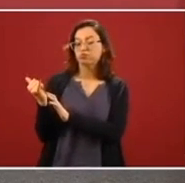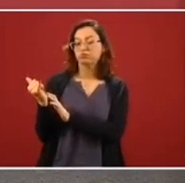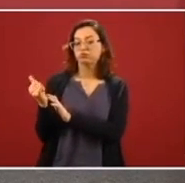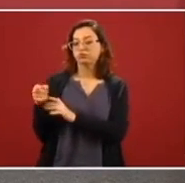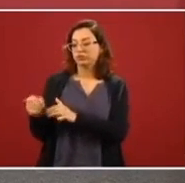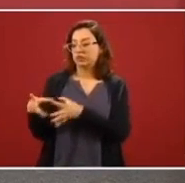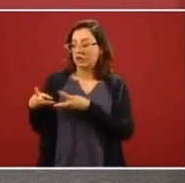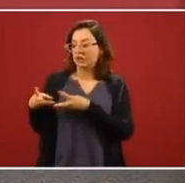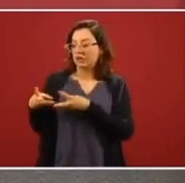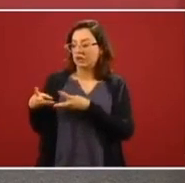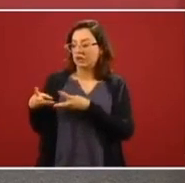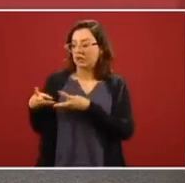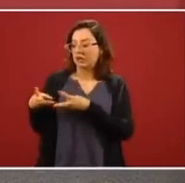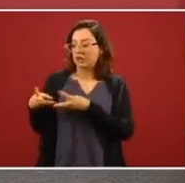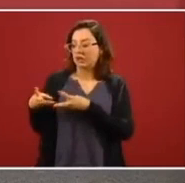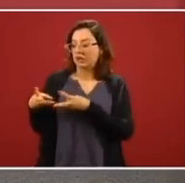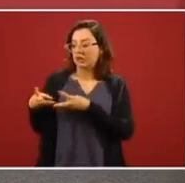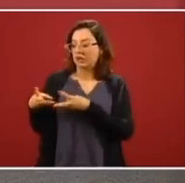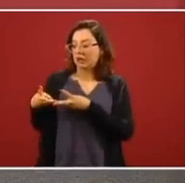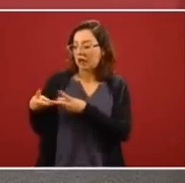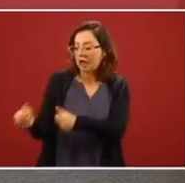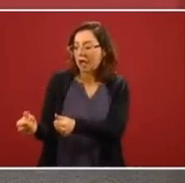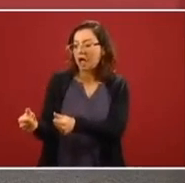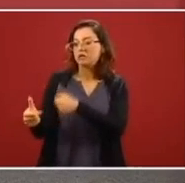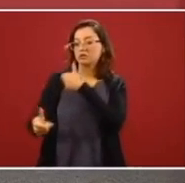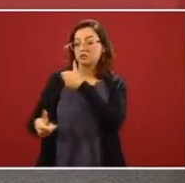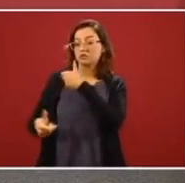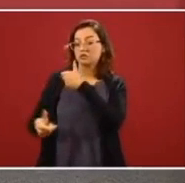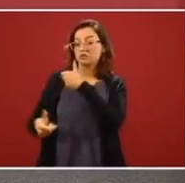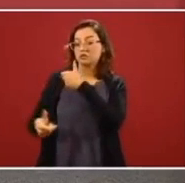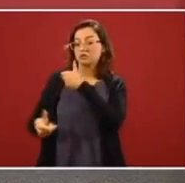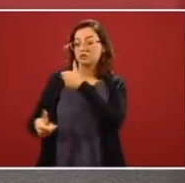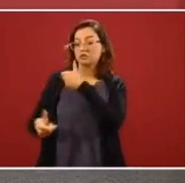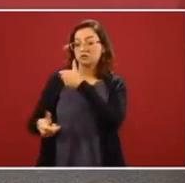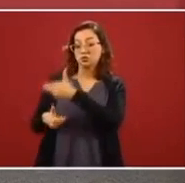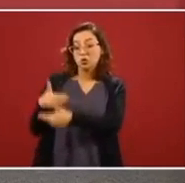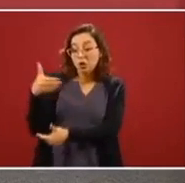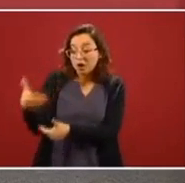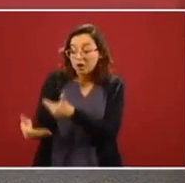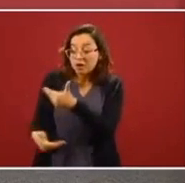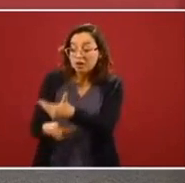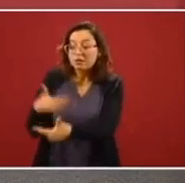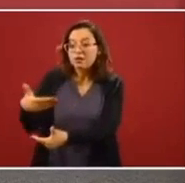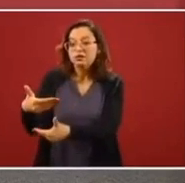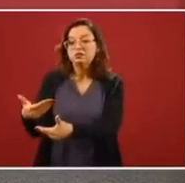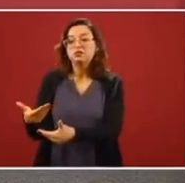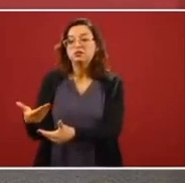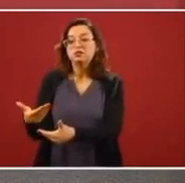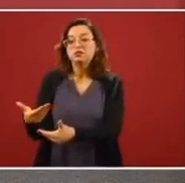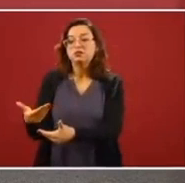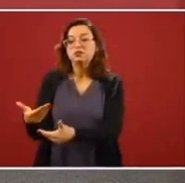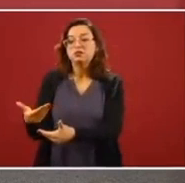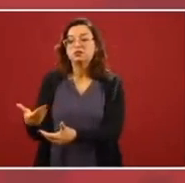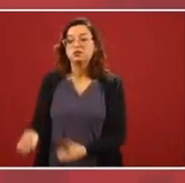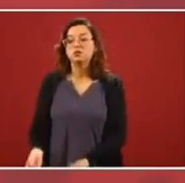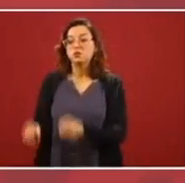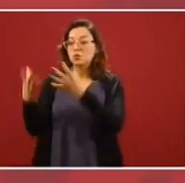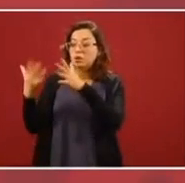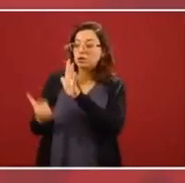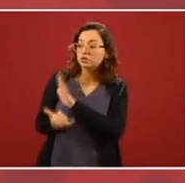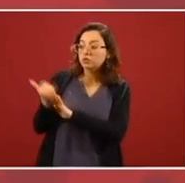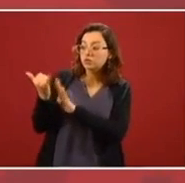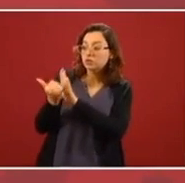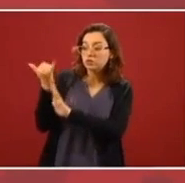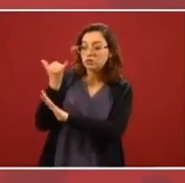En gastos, in expenses, avance advancement, físico, physical,